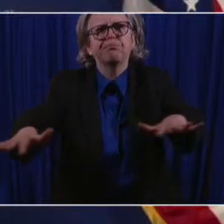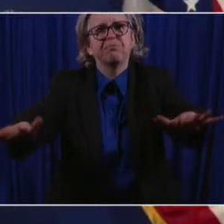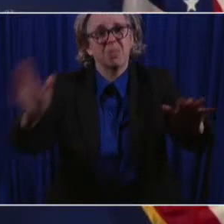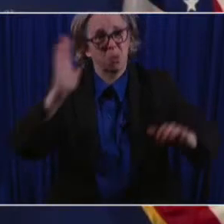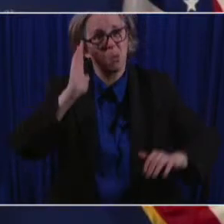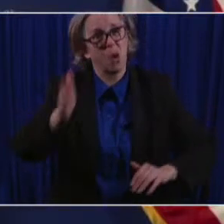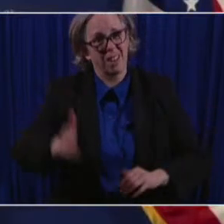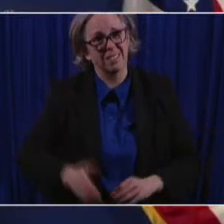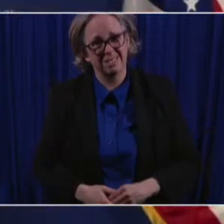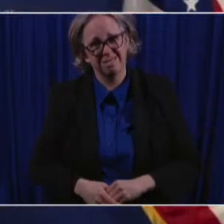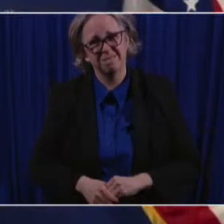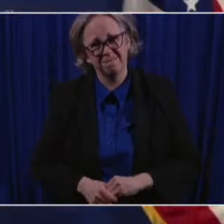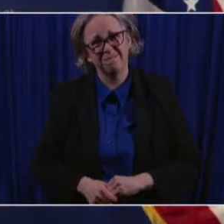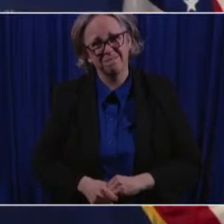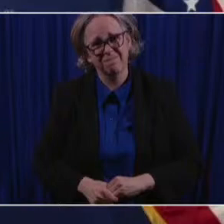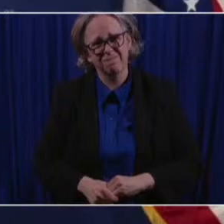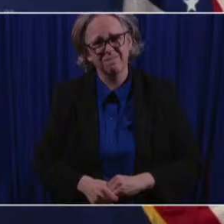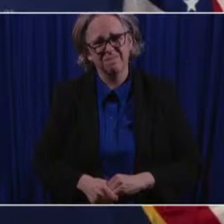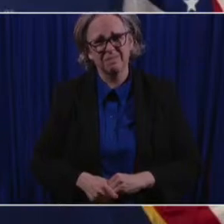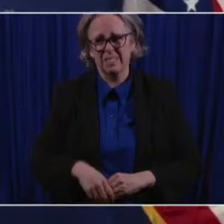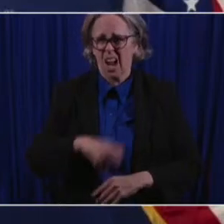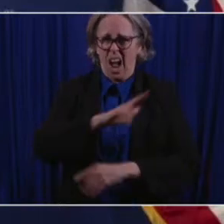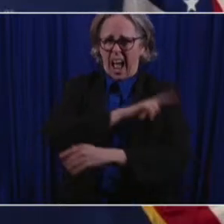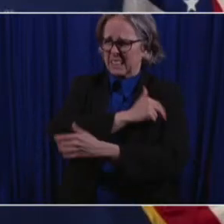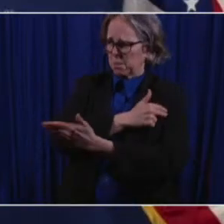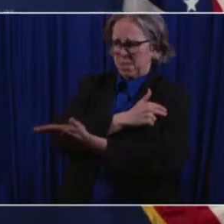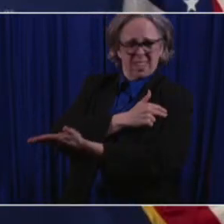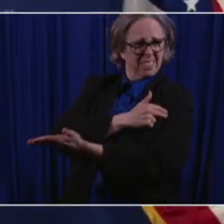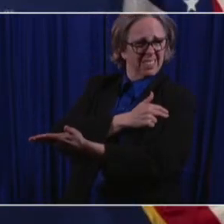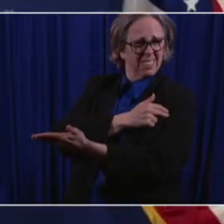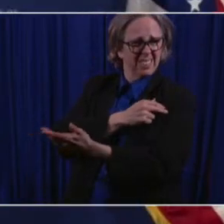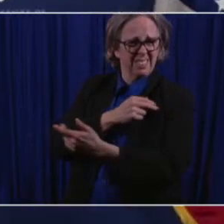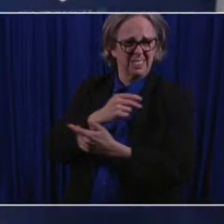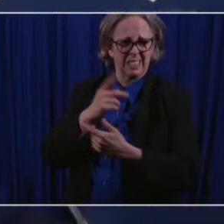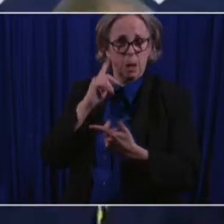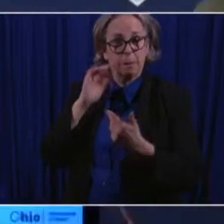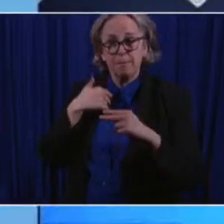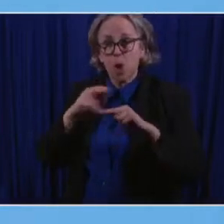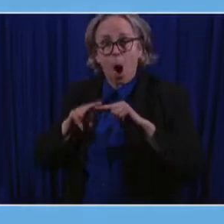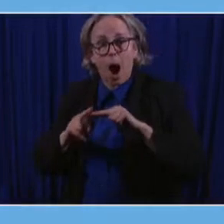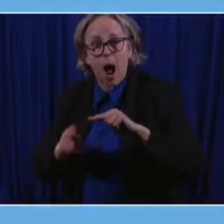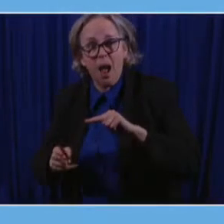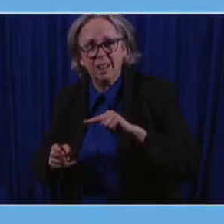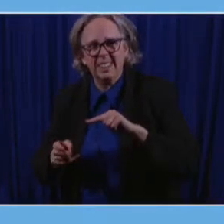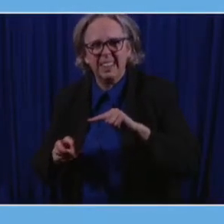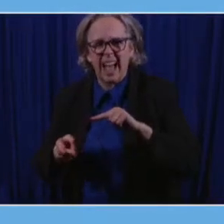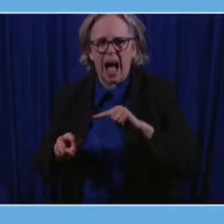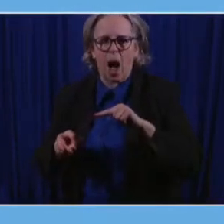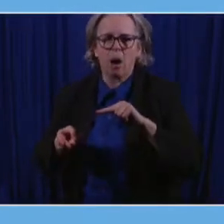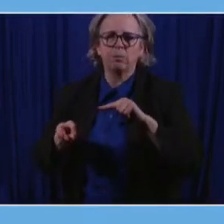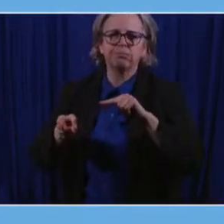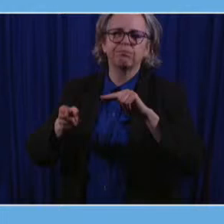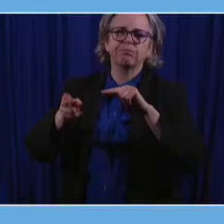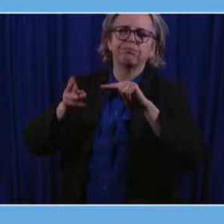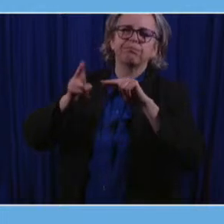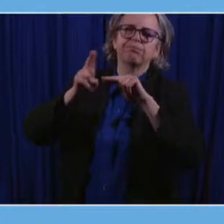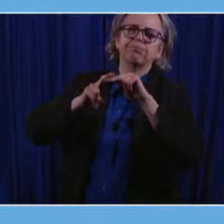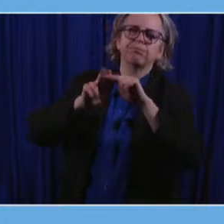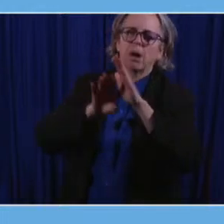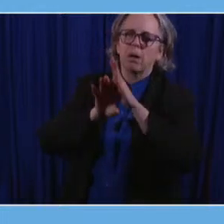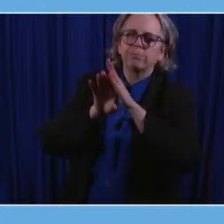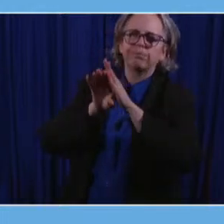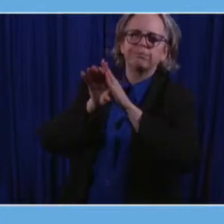some time. They have now been going up for a while. And this is just the last few days, but you'll see now we're back up. We're